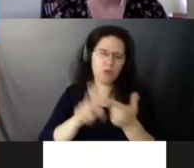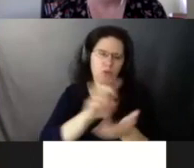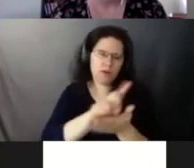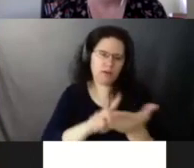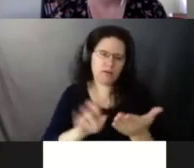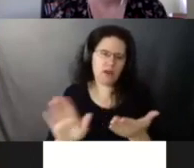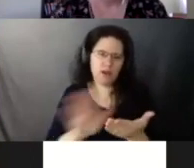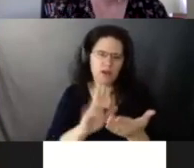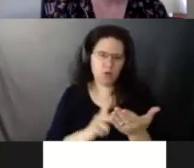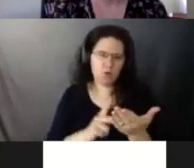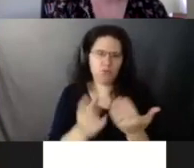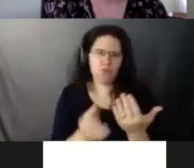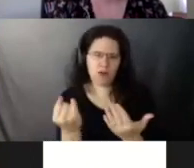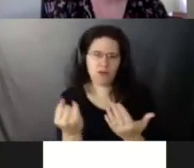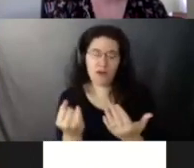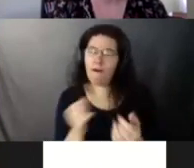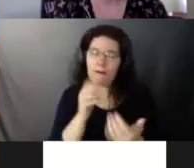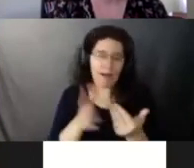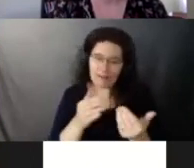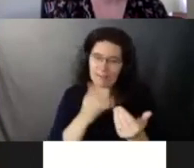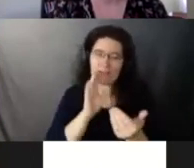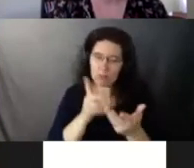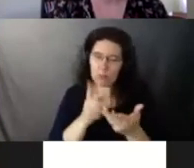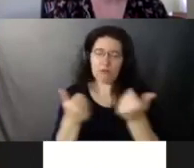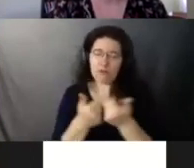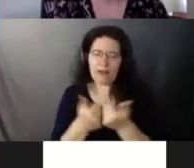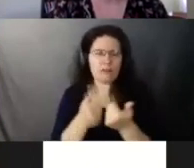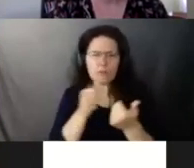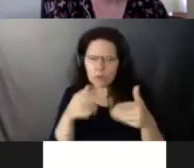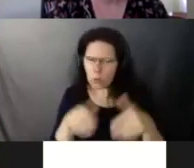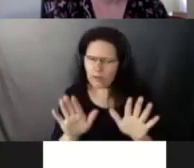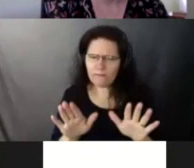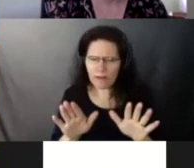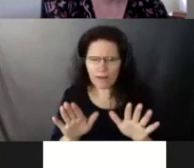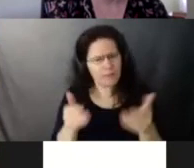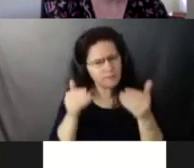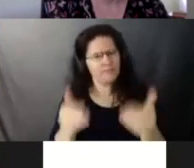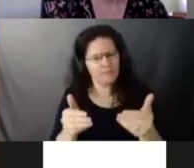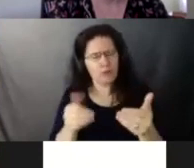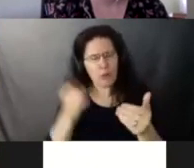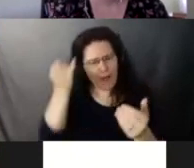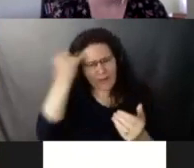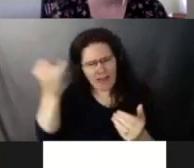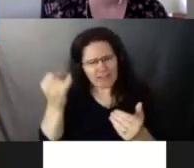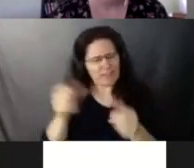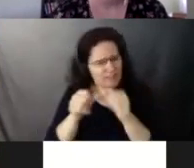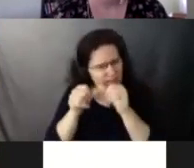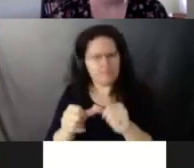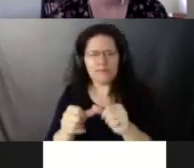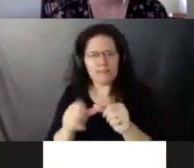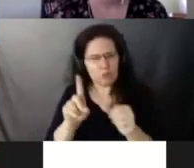lots of challenges to do these kind of projects, but never give up and do what you love to do. Yep.